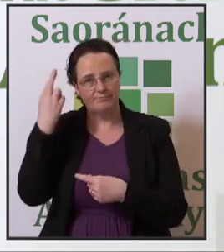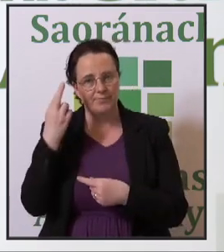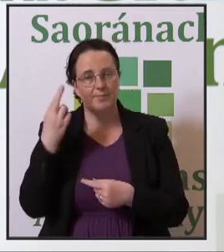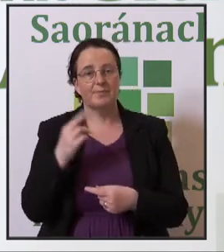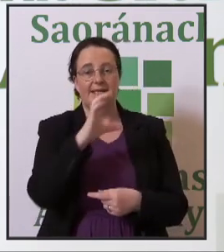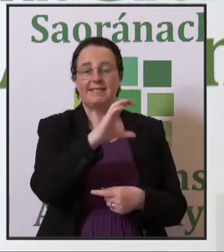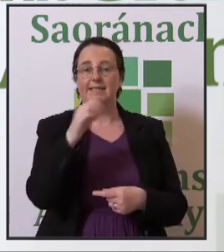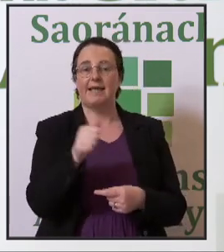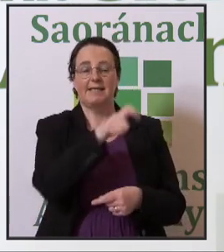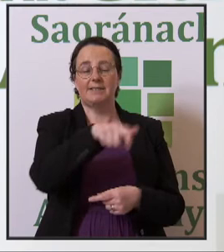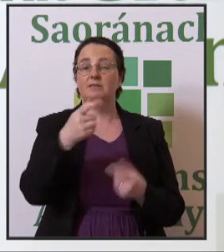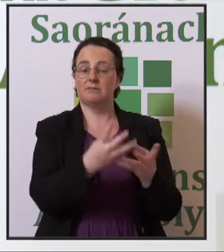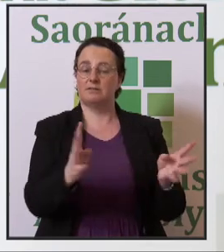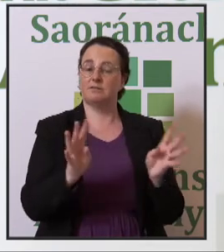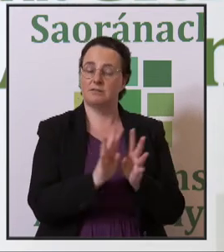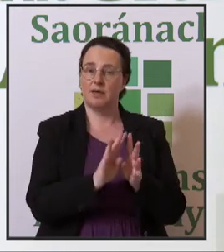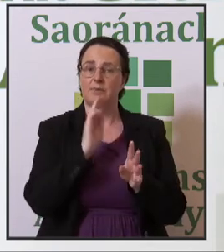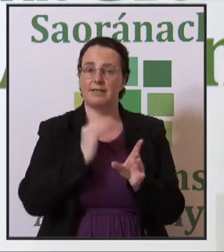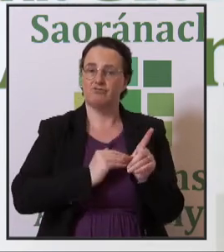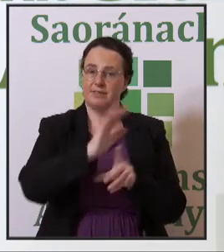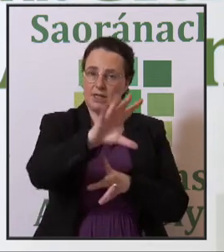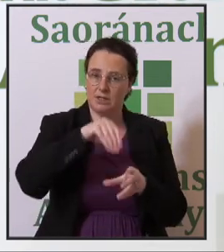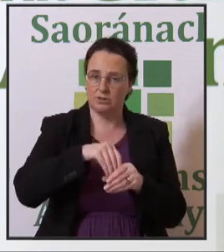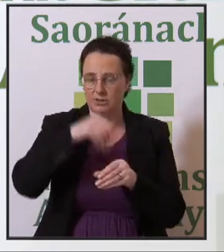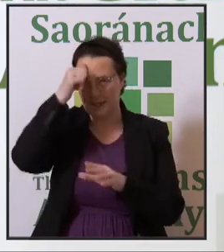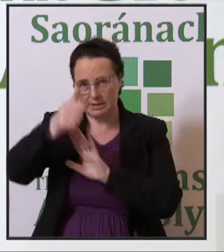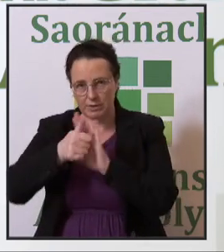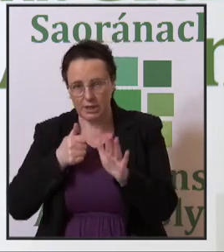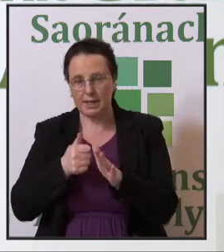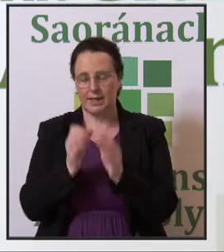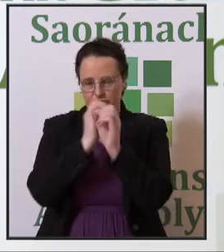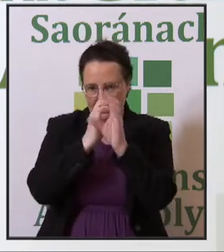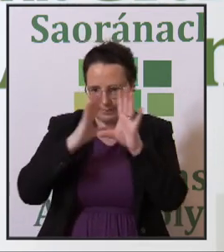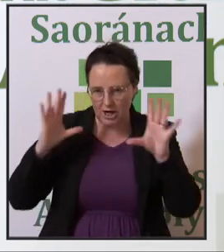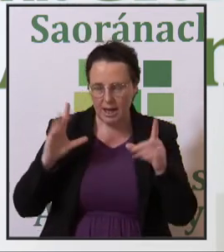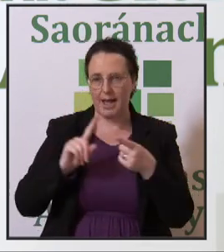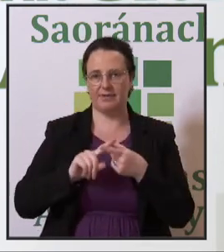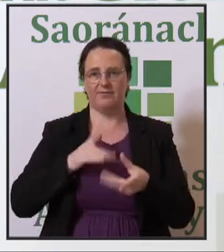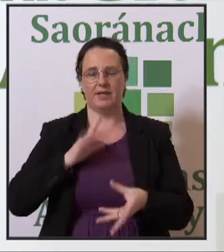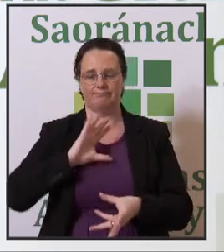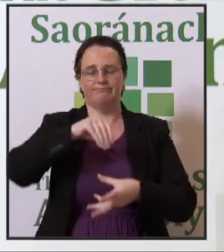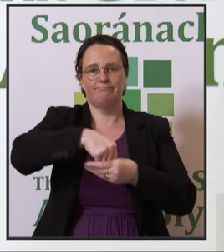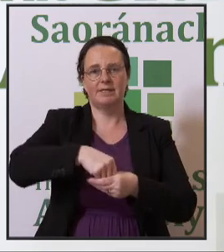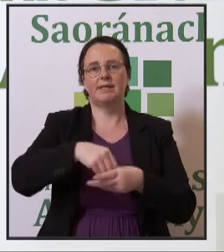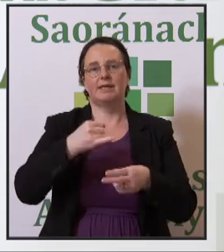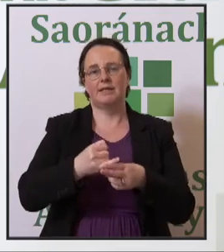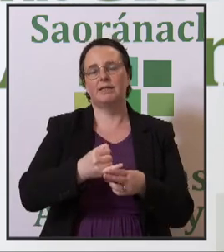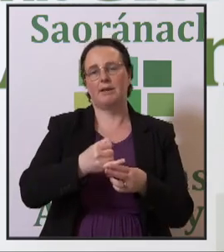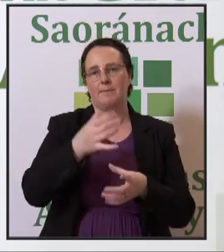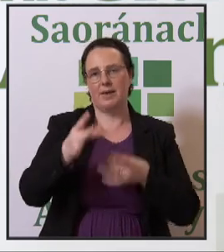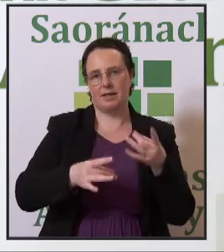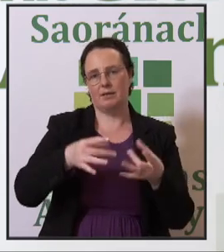Citizens' assemblies can increase inclusion, expertise, transparency, and participation in political